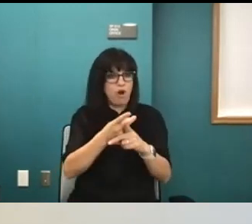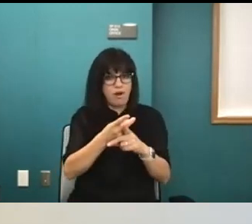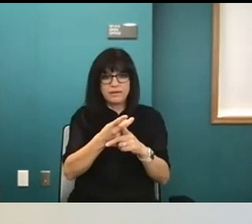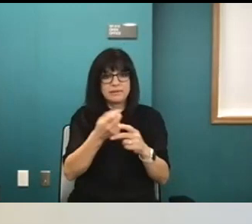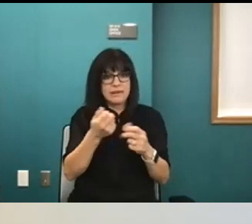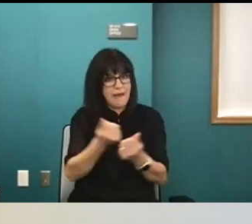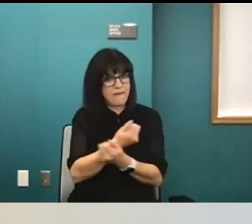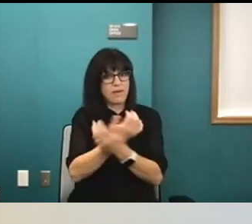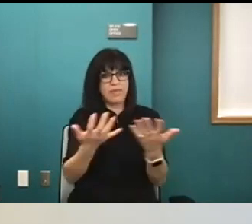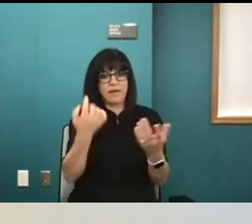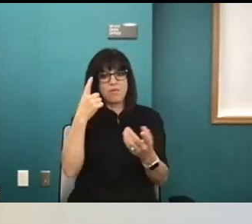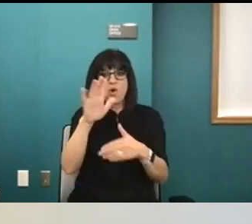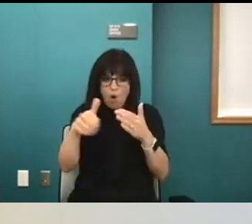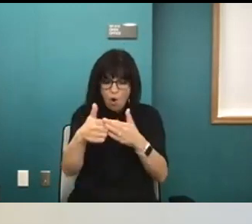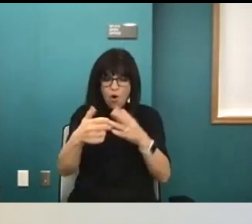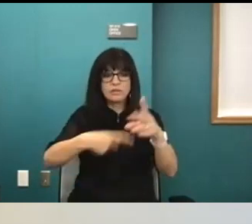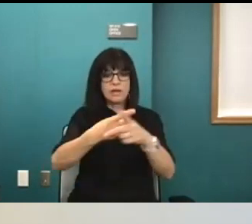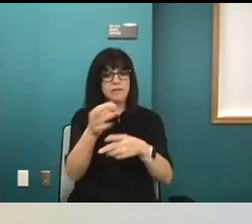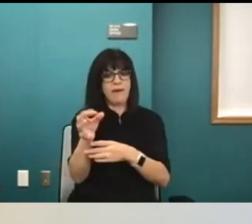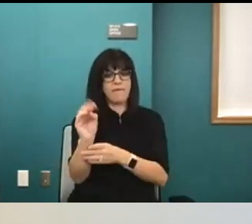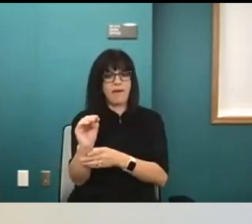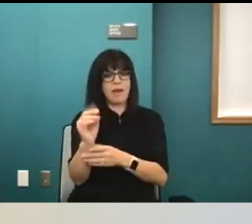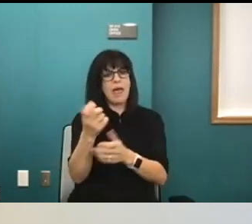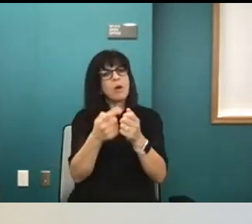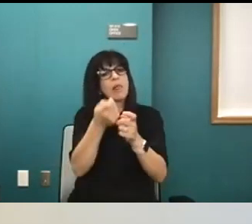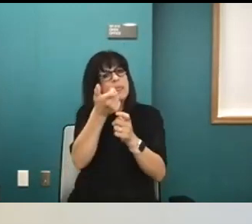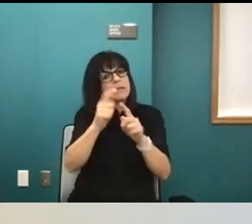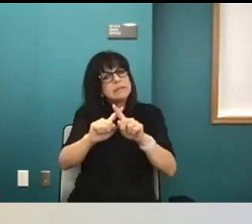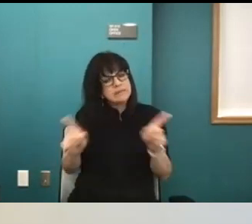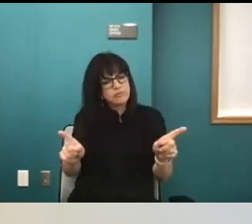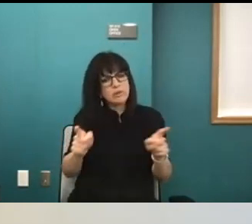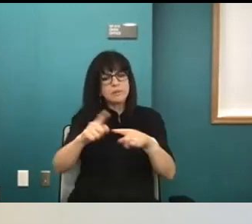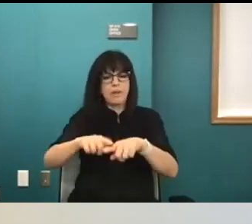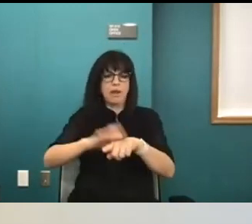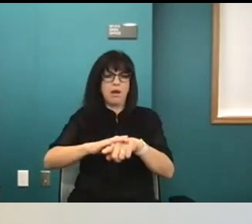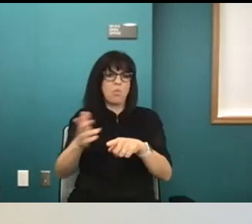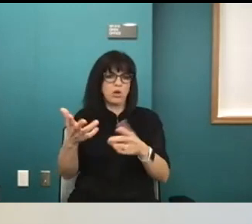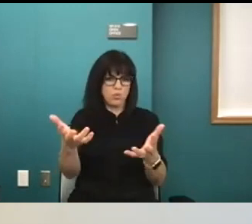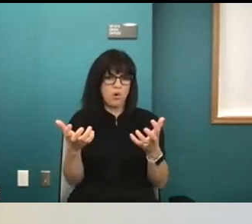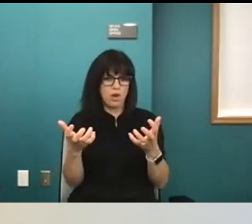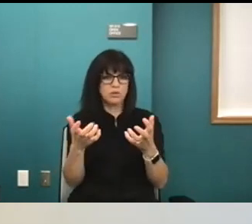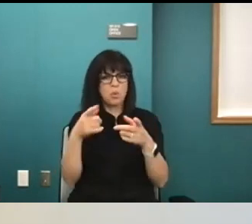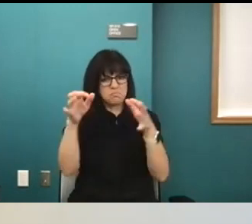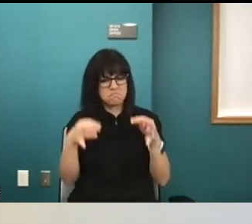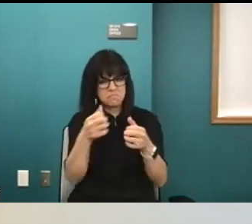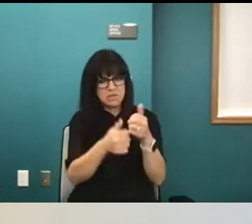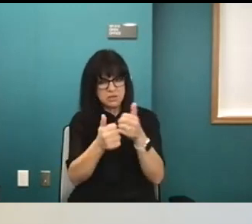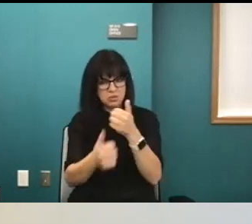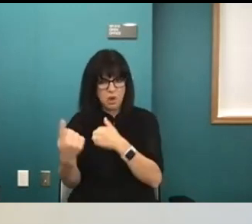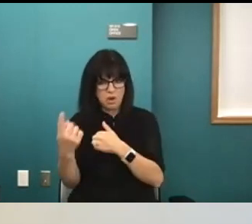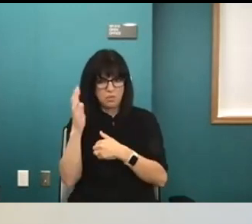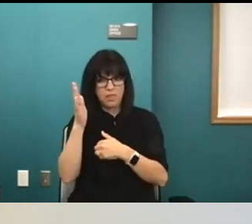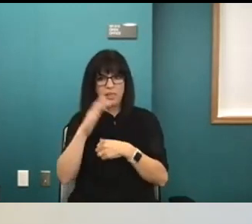for all types of FMs. Everyone's just a little bit different depending on what you're looking for. So we're going to go through all of those now.